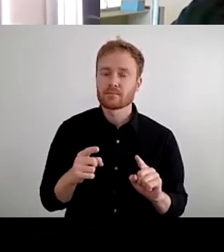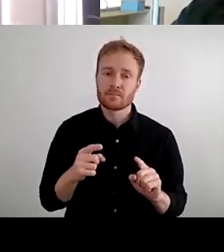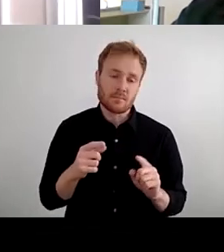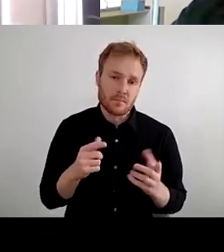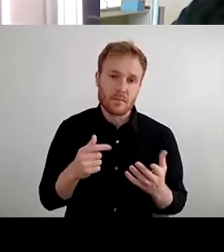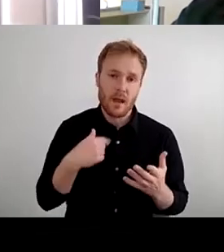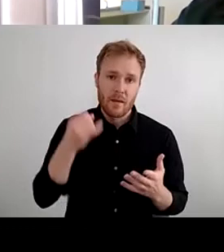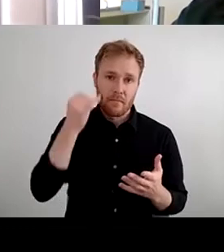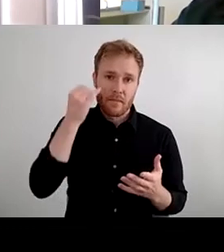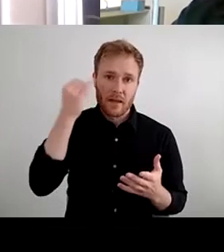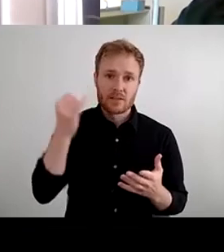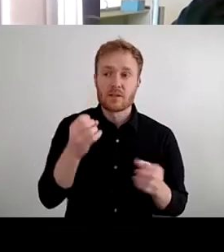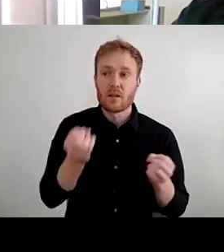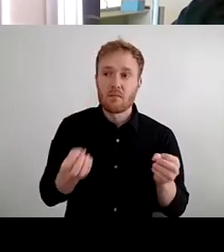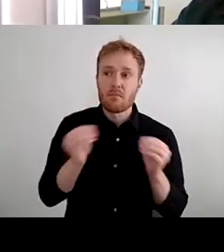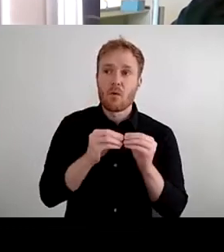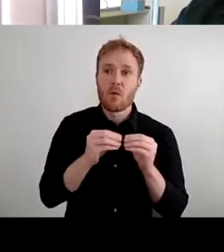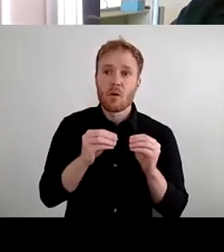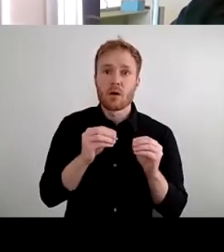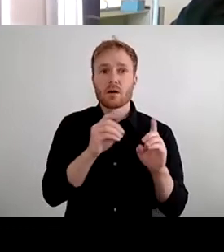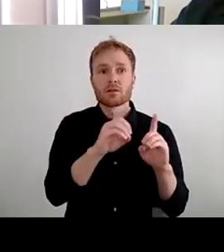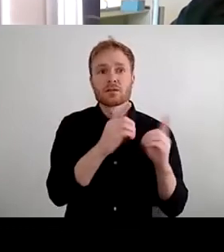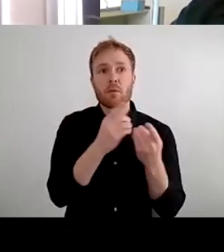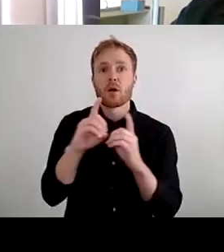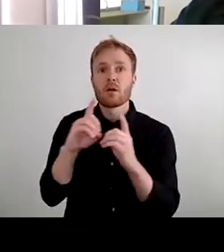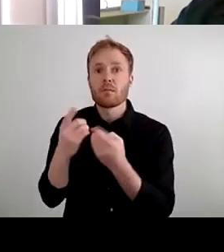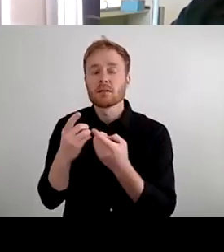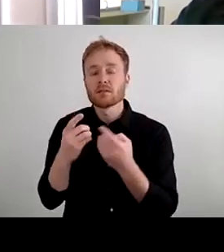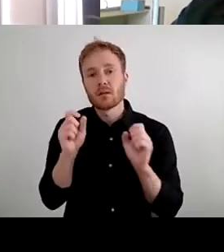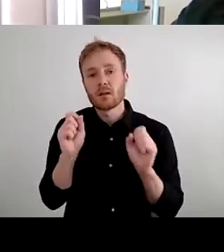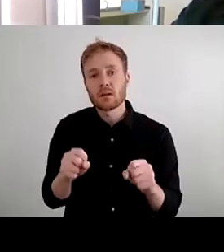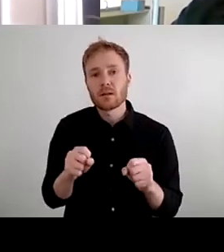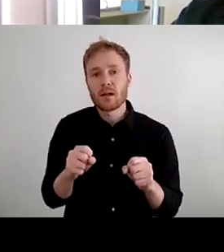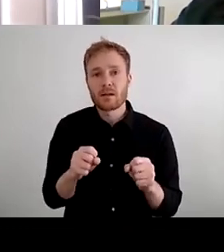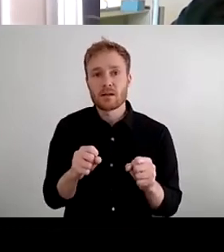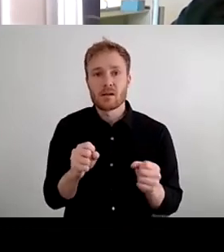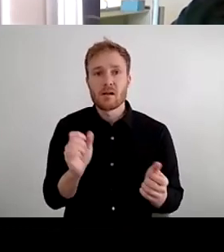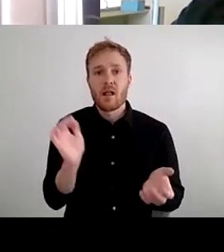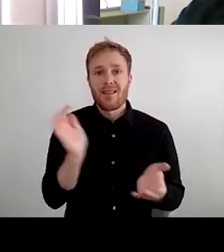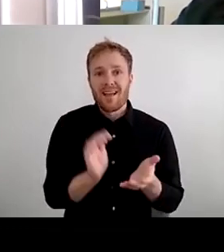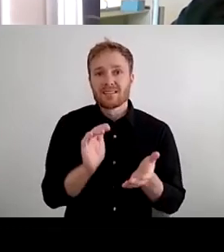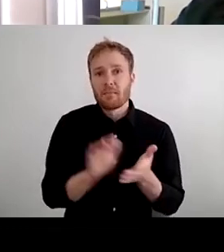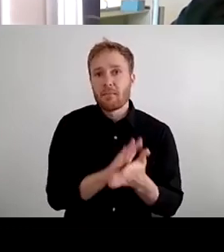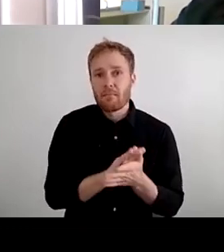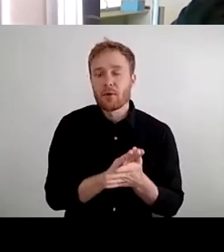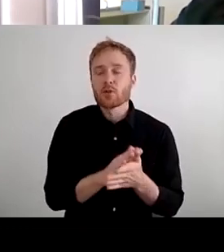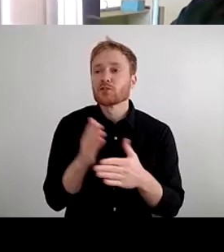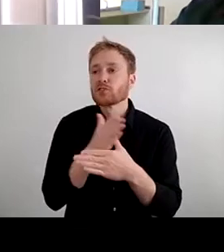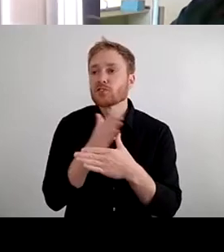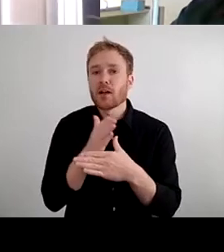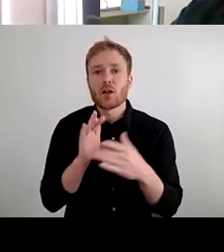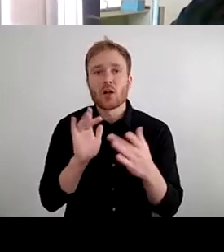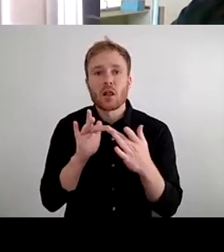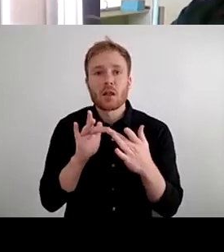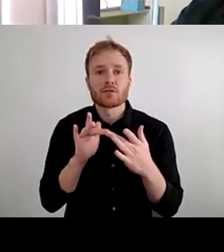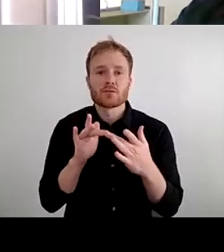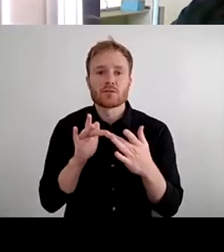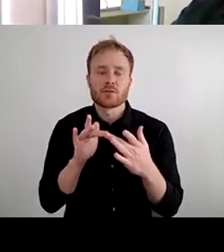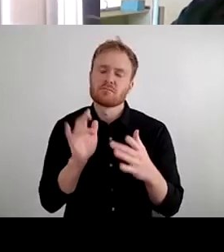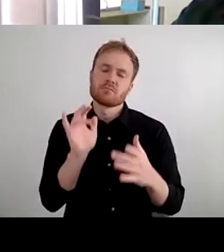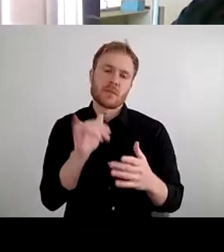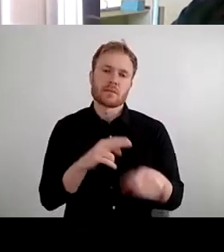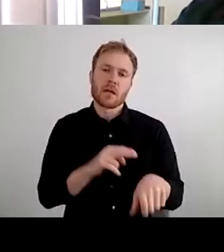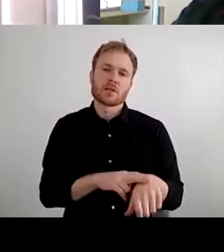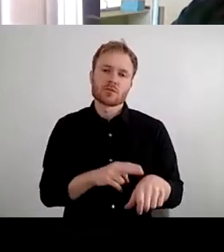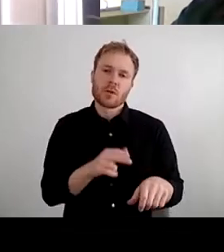bureaus that are able to go paperless and share information electronically, you know, that just naturally inherently saves paper,